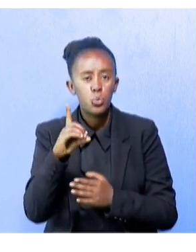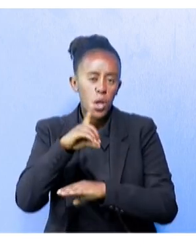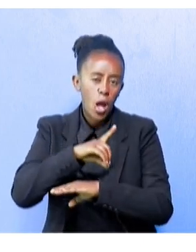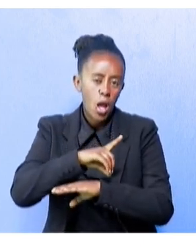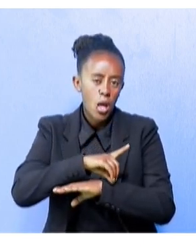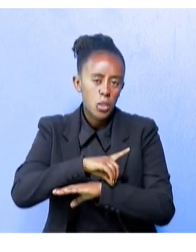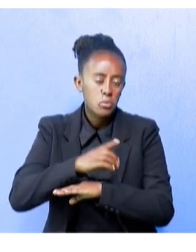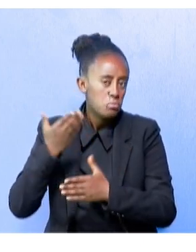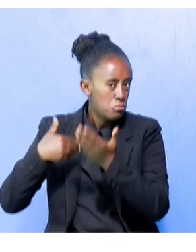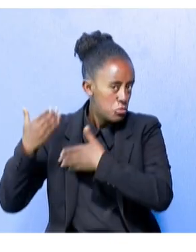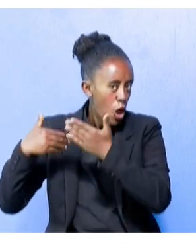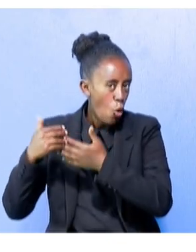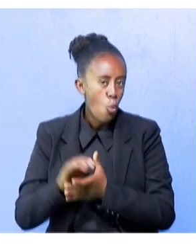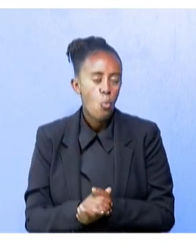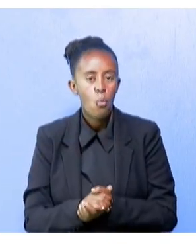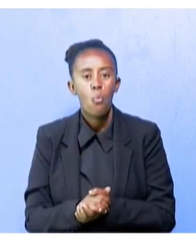A few